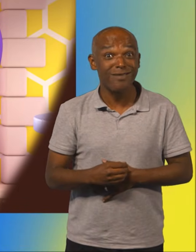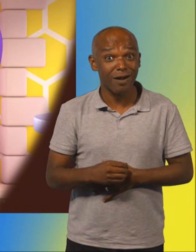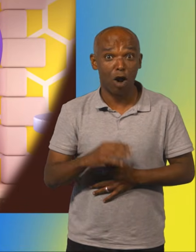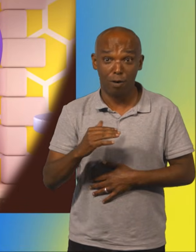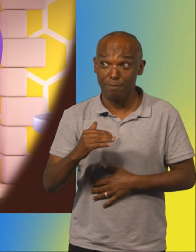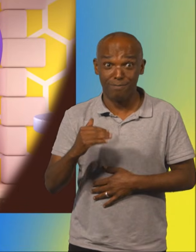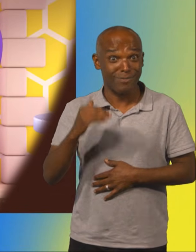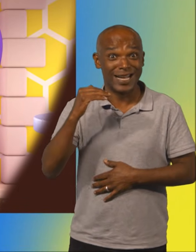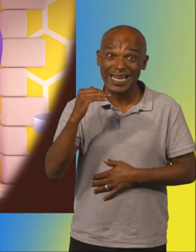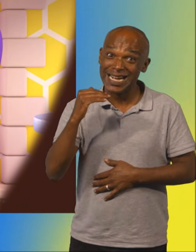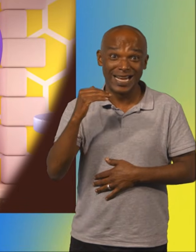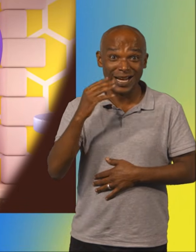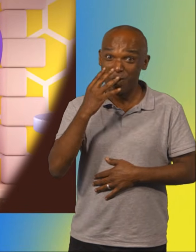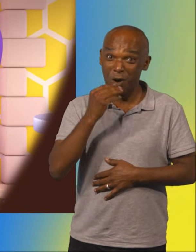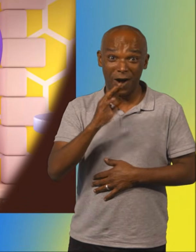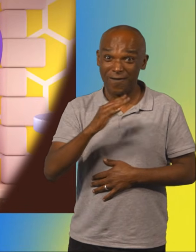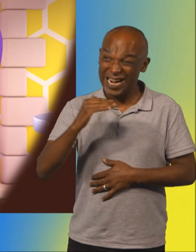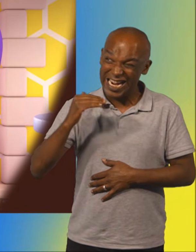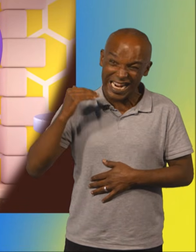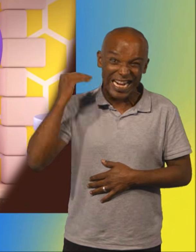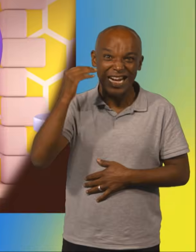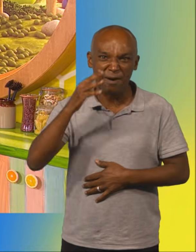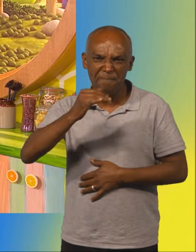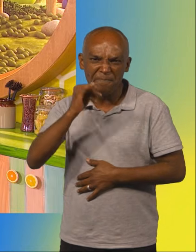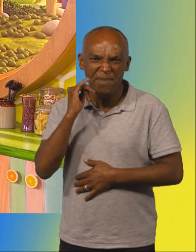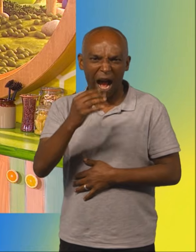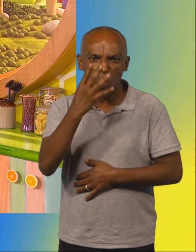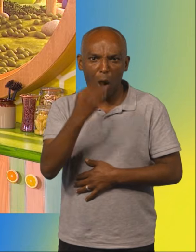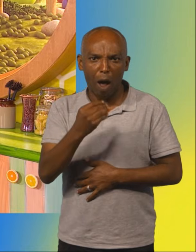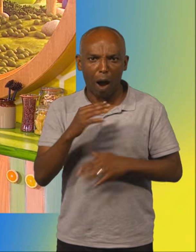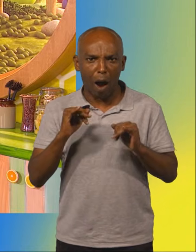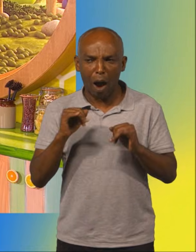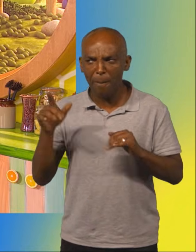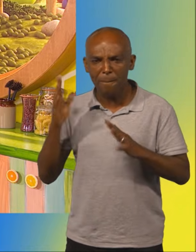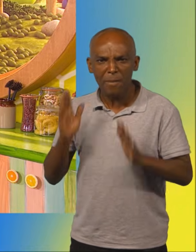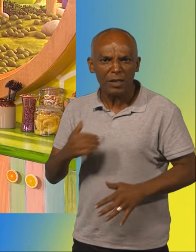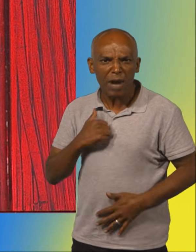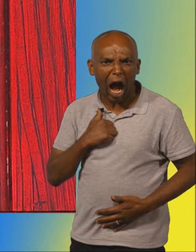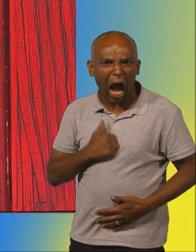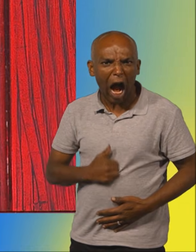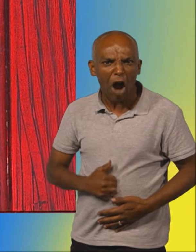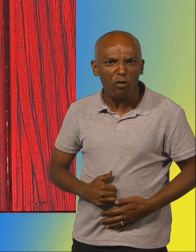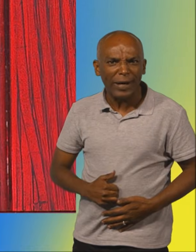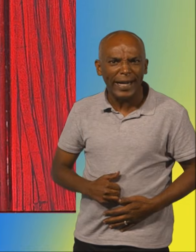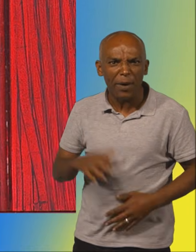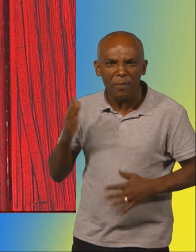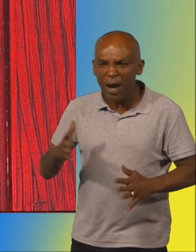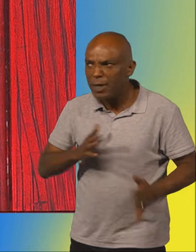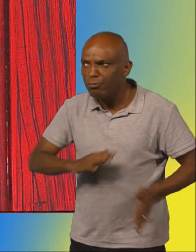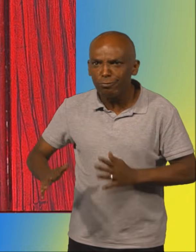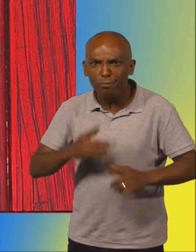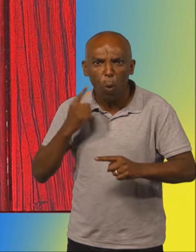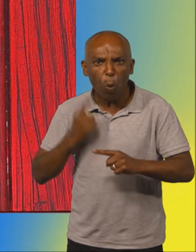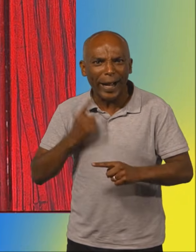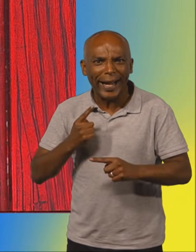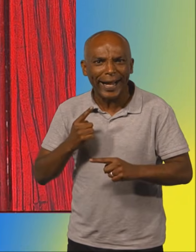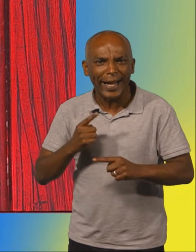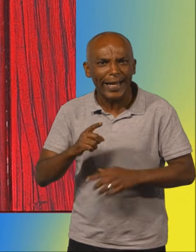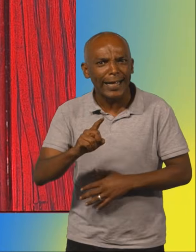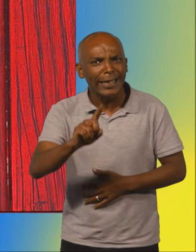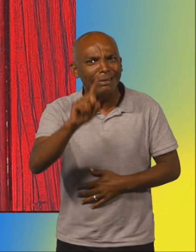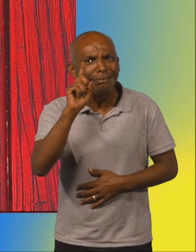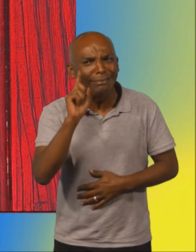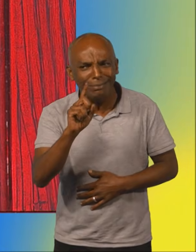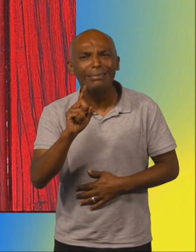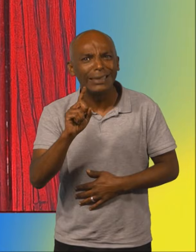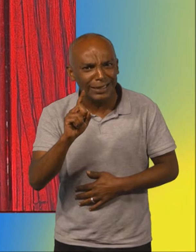bad wolf. Ooh, he must be hungry. We should rustle up something quick. Yes, but what do big, bad wolves like